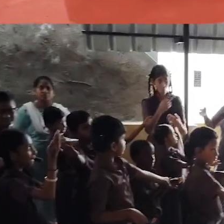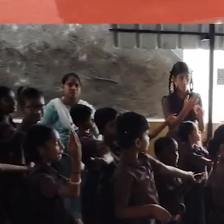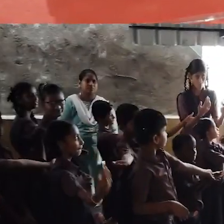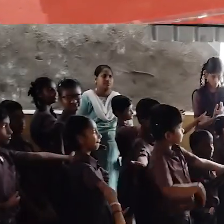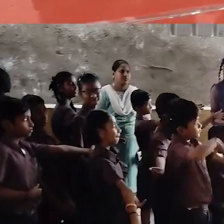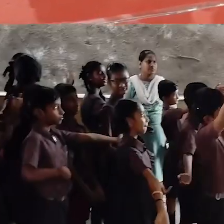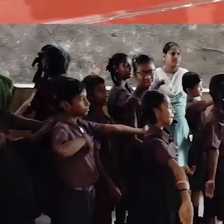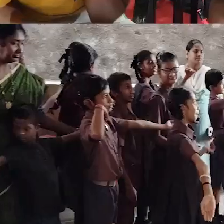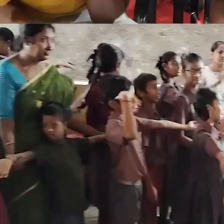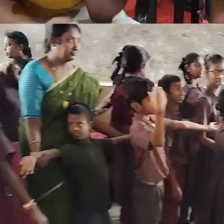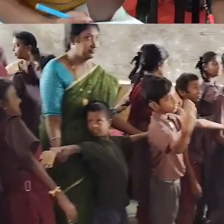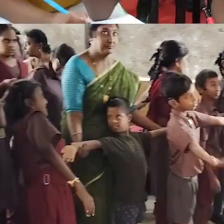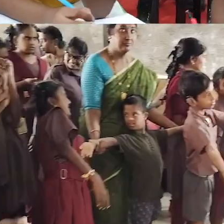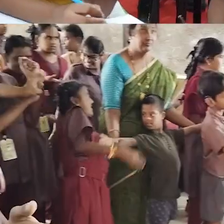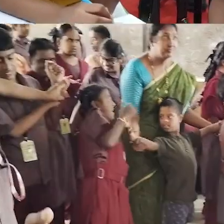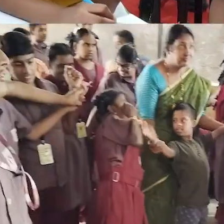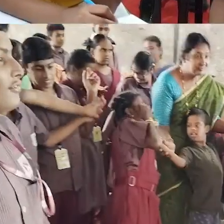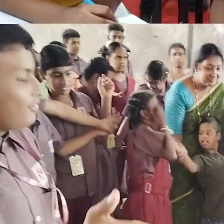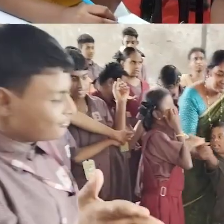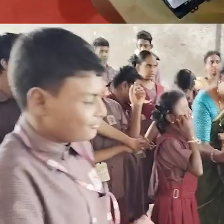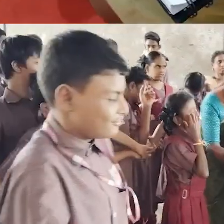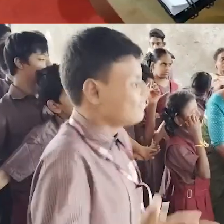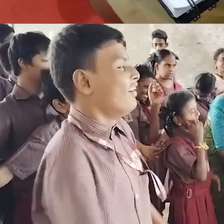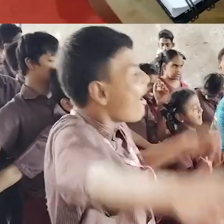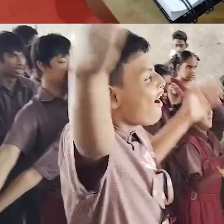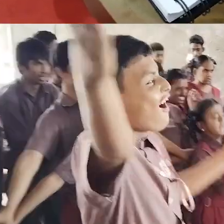people with disabilities. We'll be talking about sports people who are.